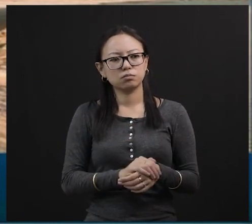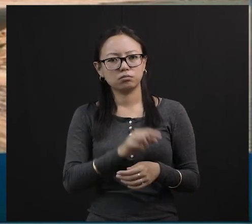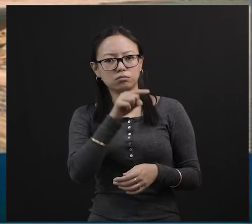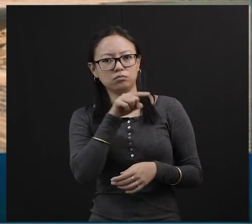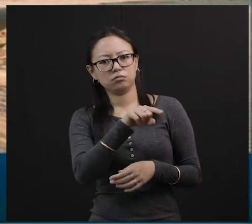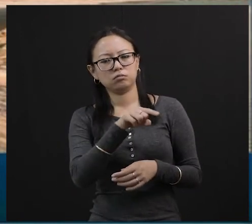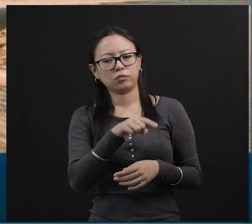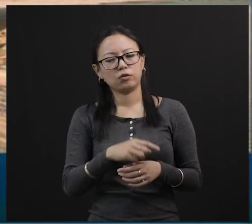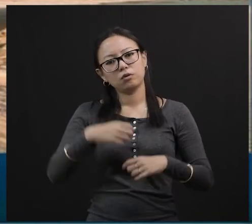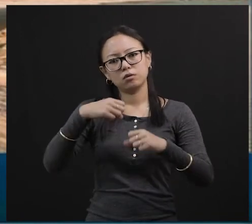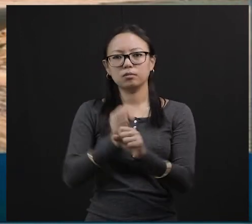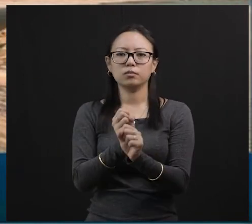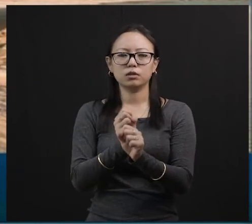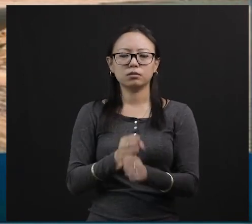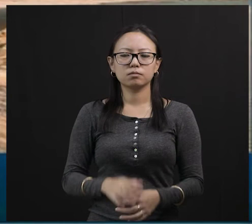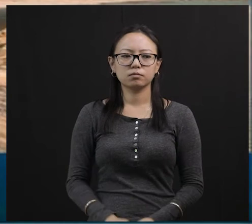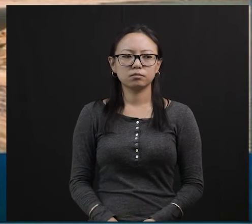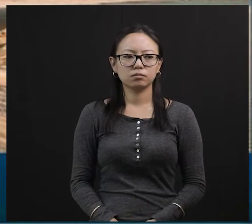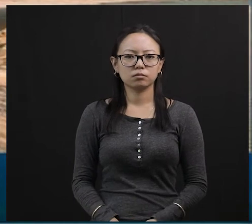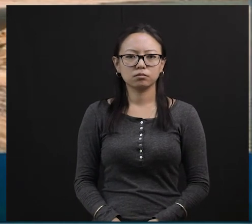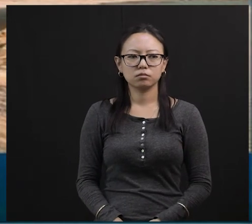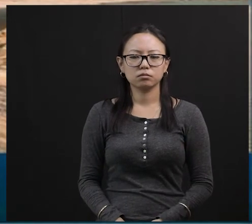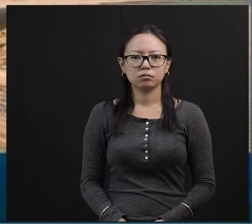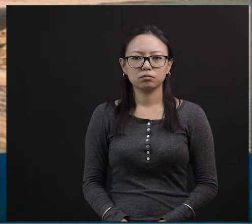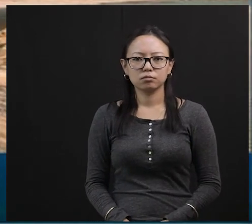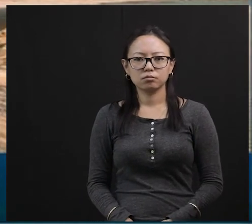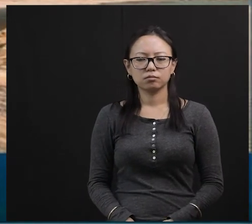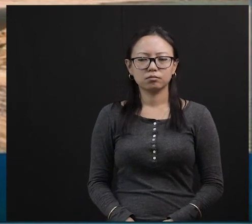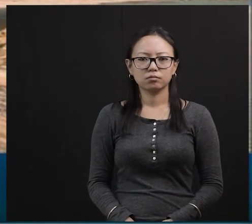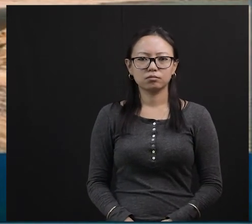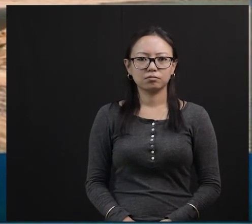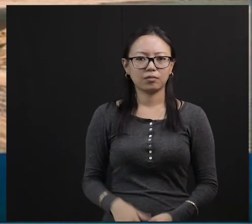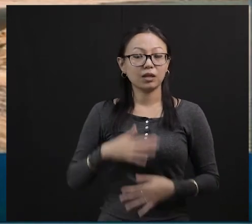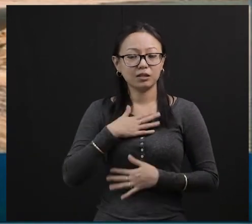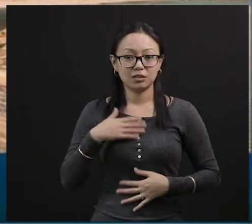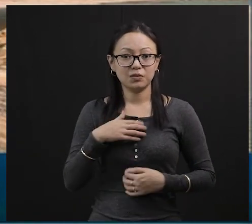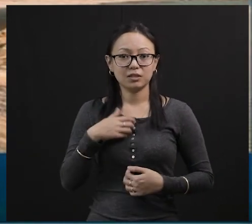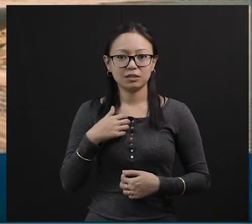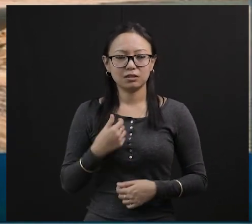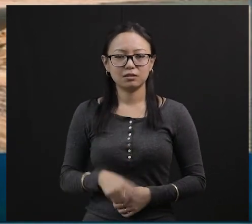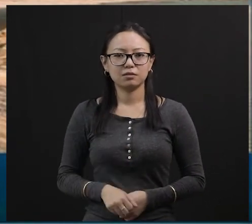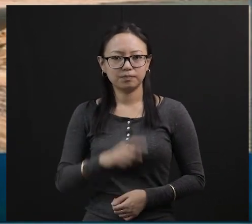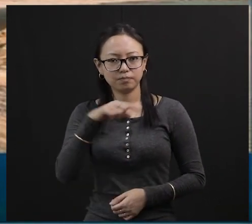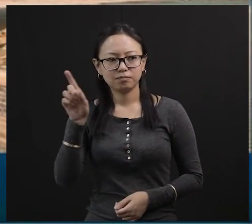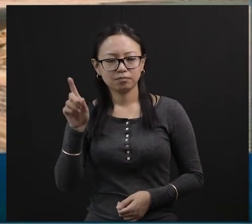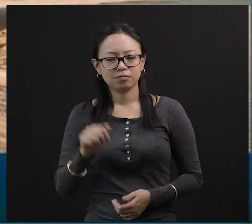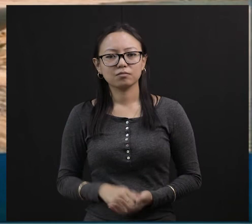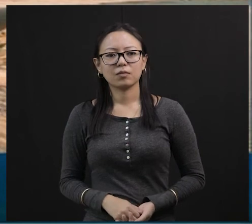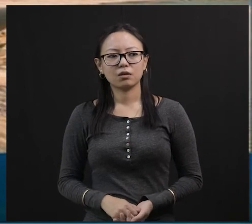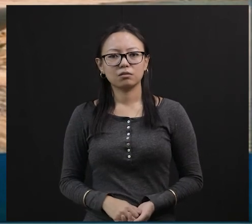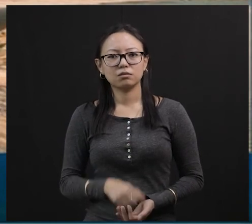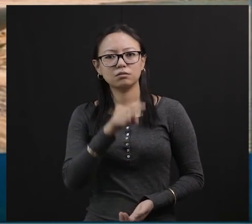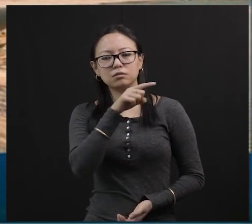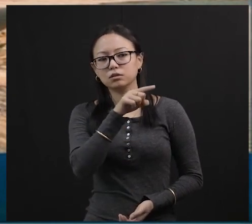this. So, amazing fact, right? Even the stone is now this shape because of the